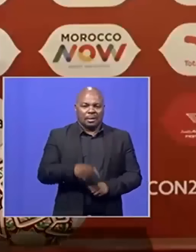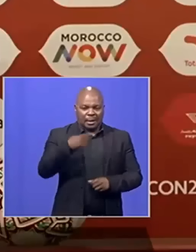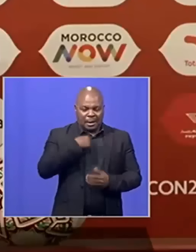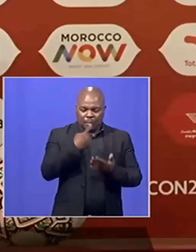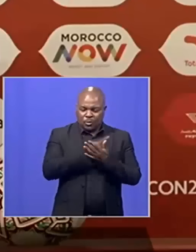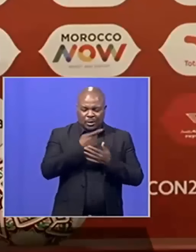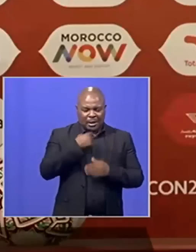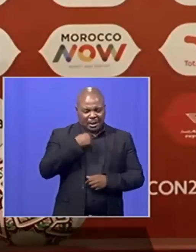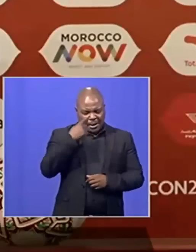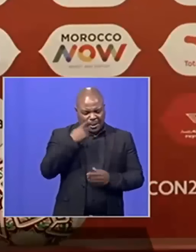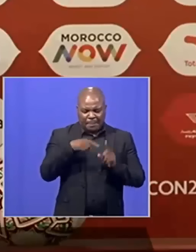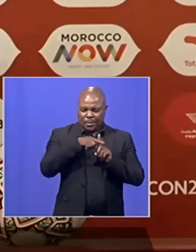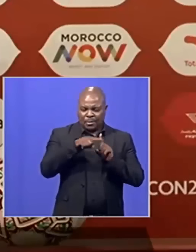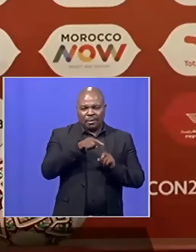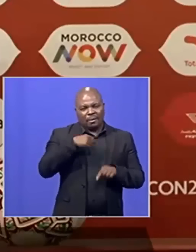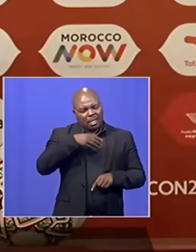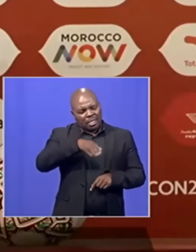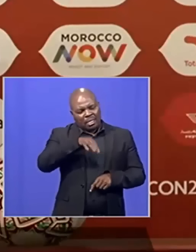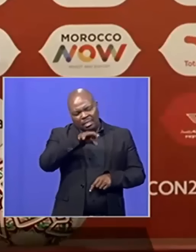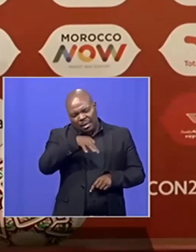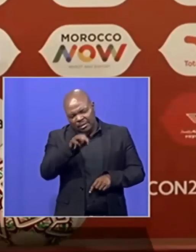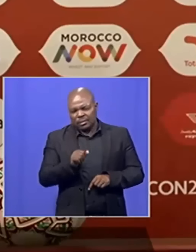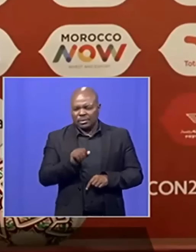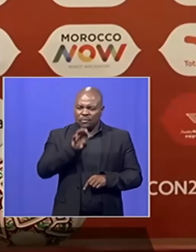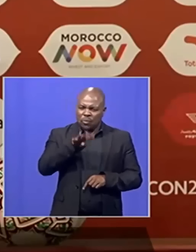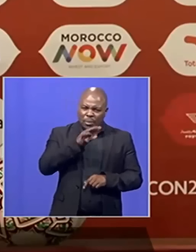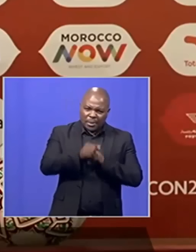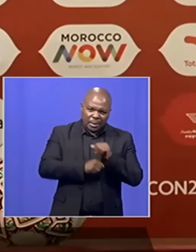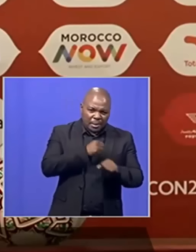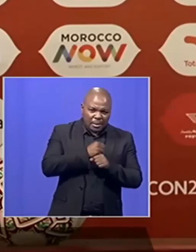for 13-14 years, and I had